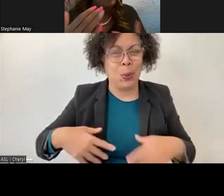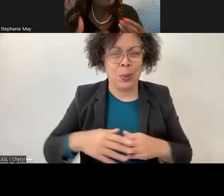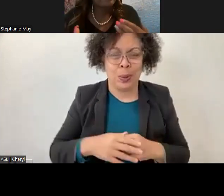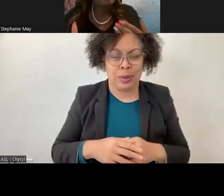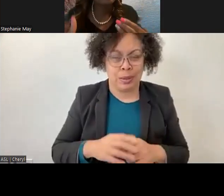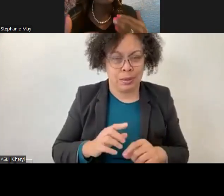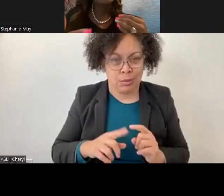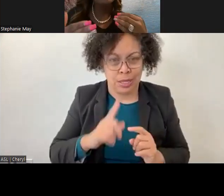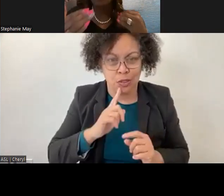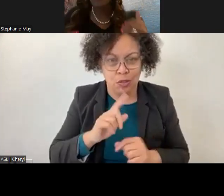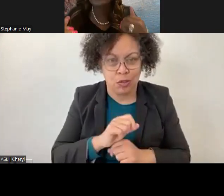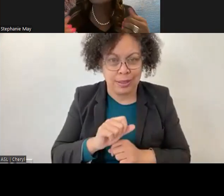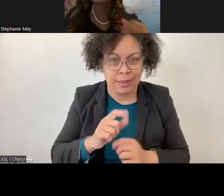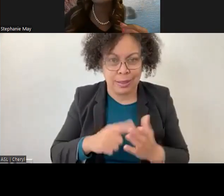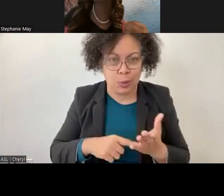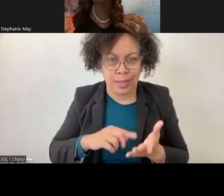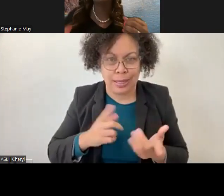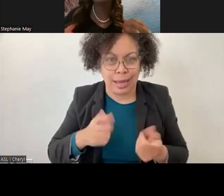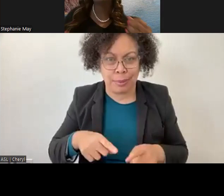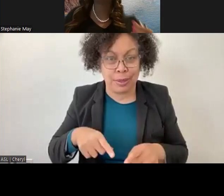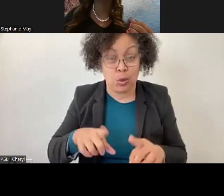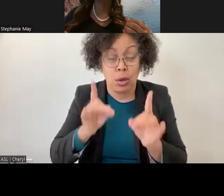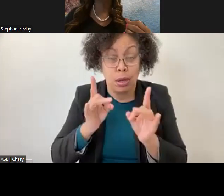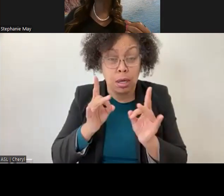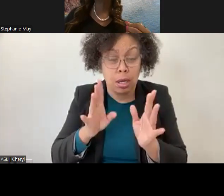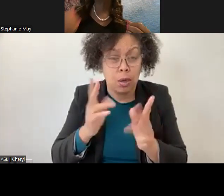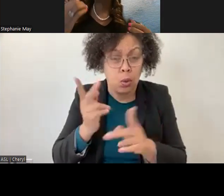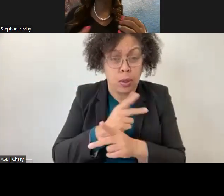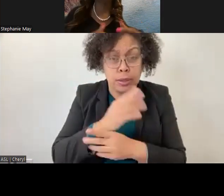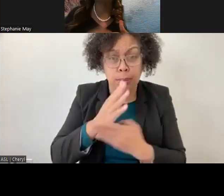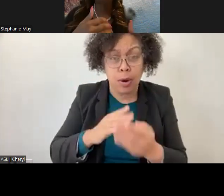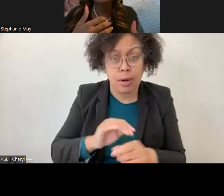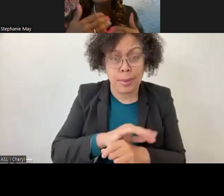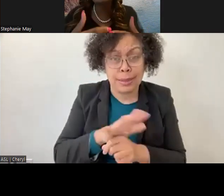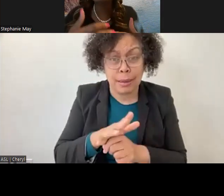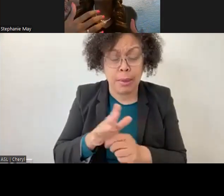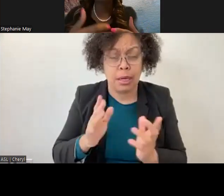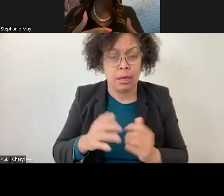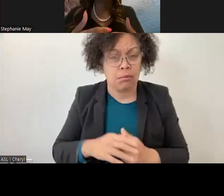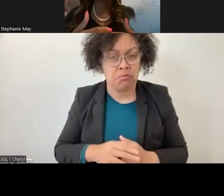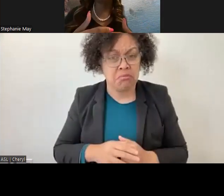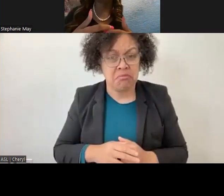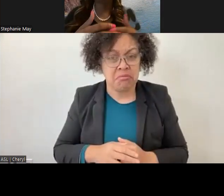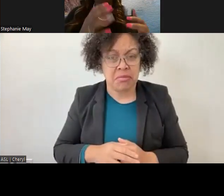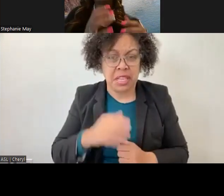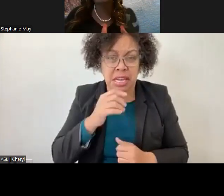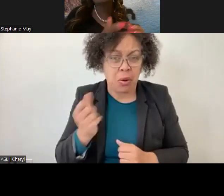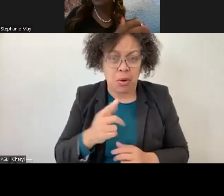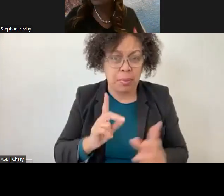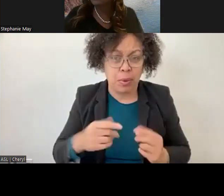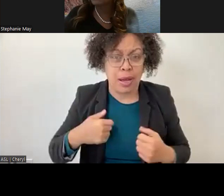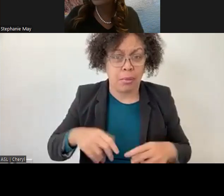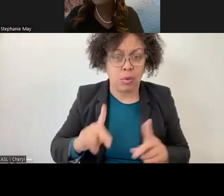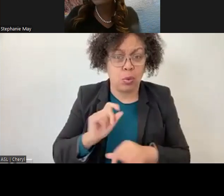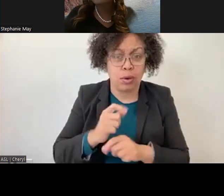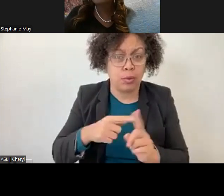really look like during the darkest days of the pandemic? Everyone did not have the privilege of being able to work